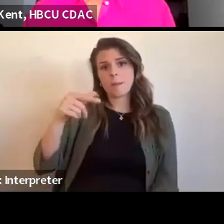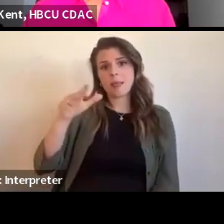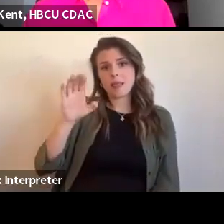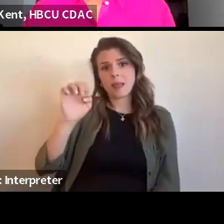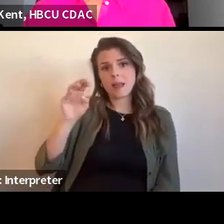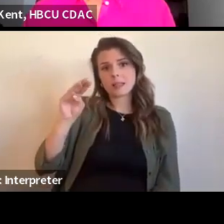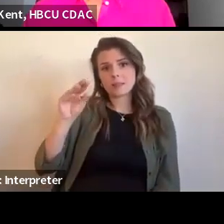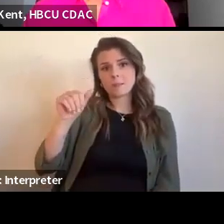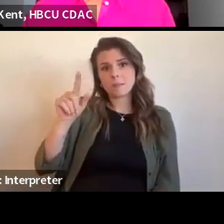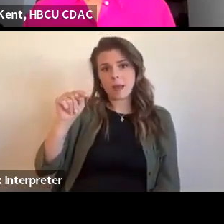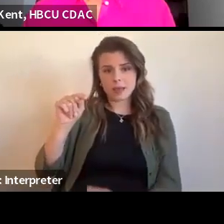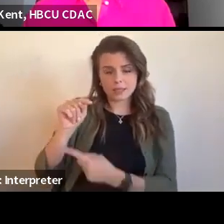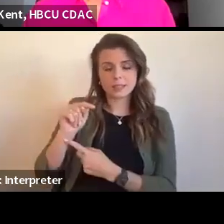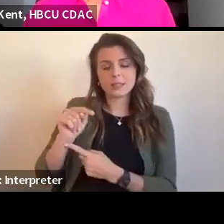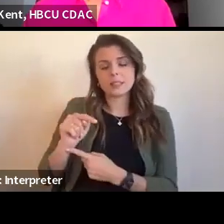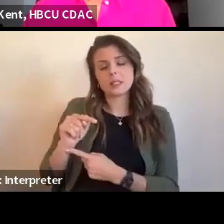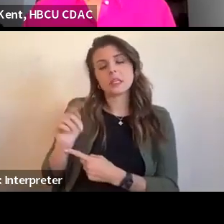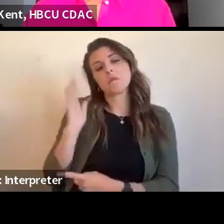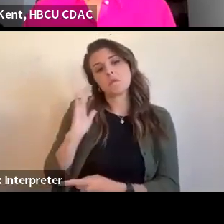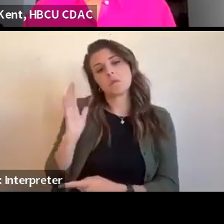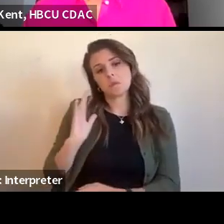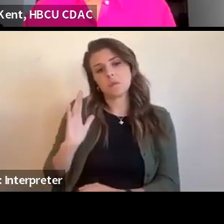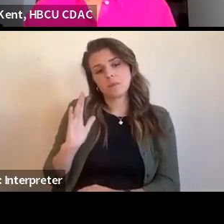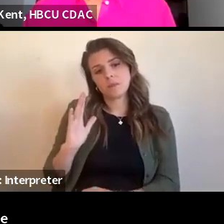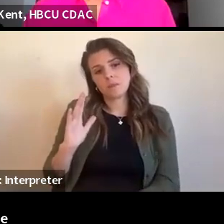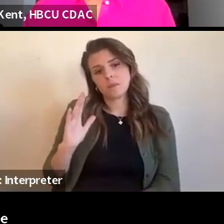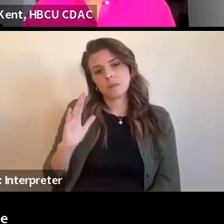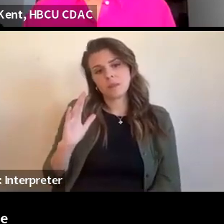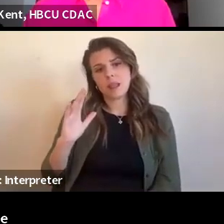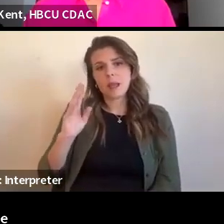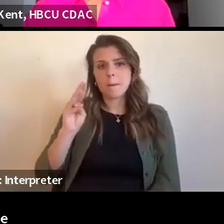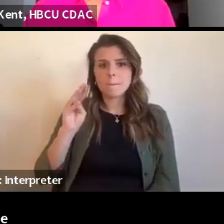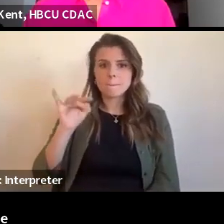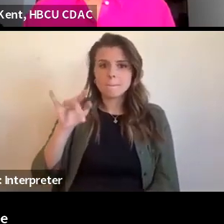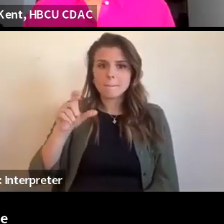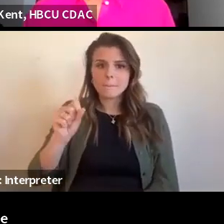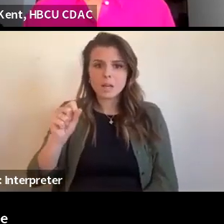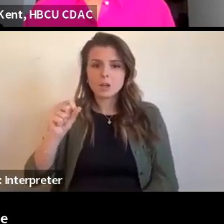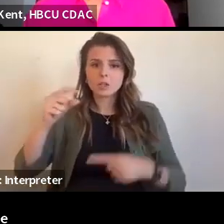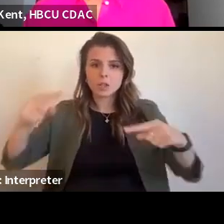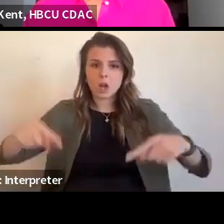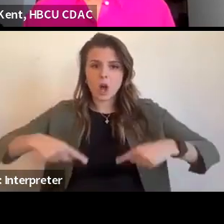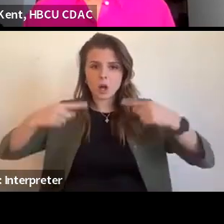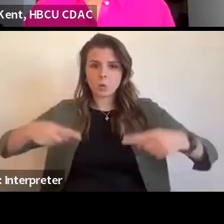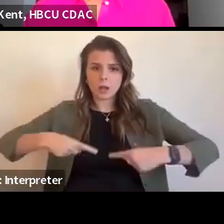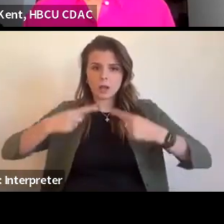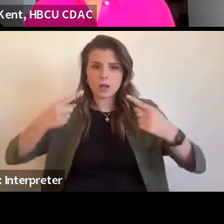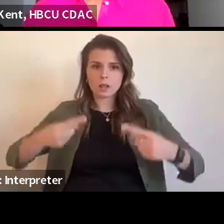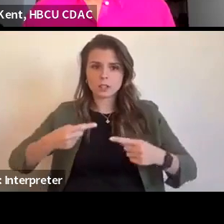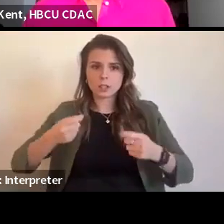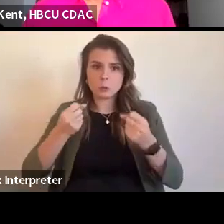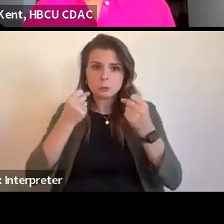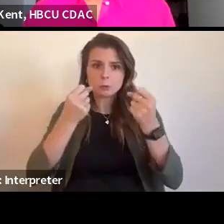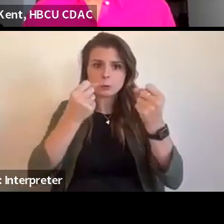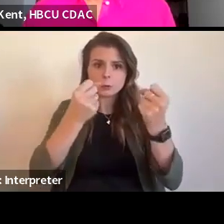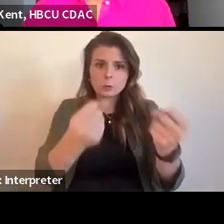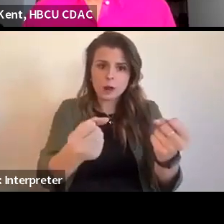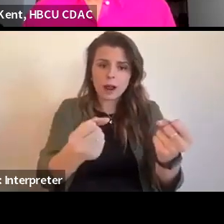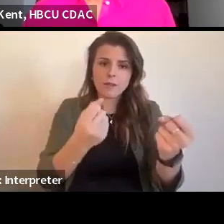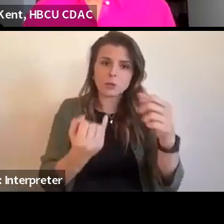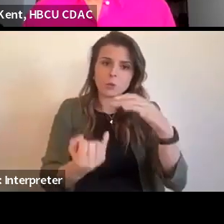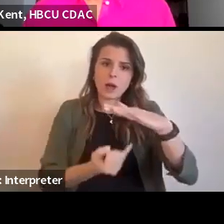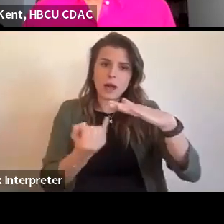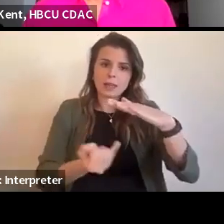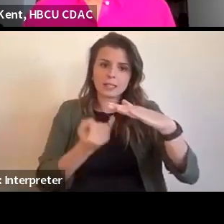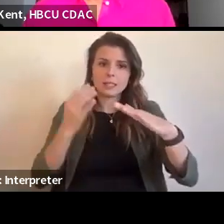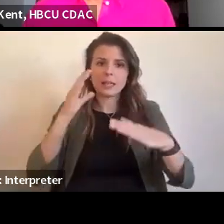were originally planned for places like Meals on Wheels, where it could be delivered to isolated older adults or isolated people. They don't even